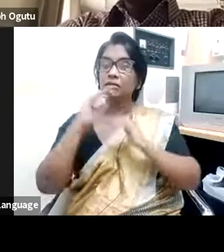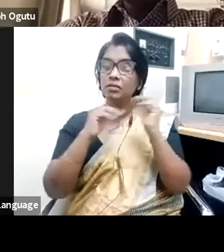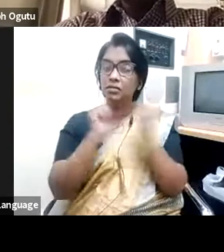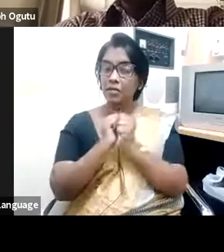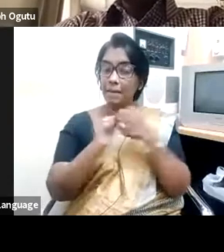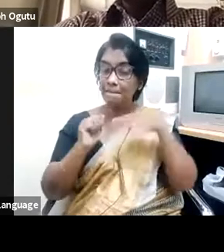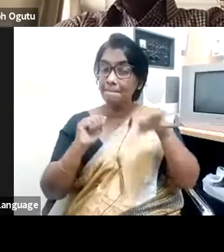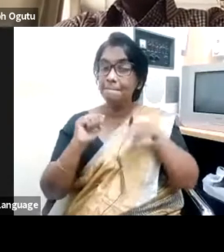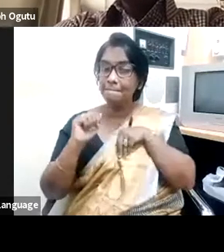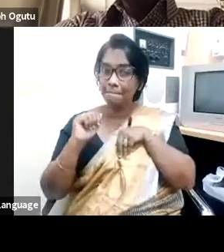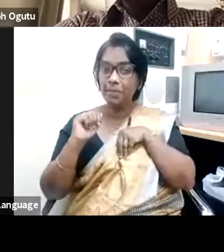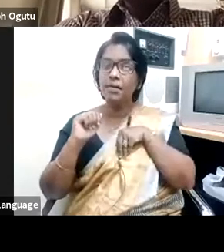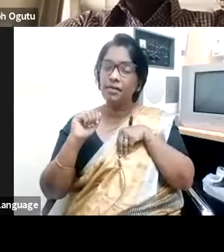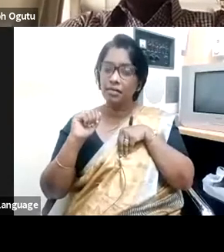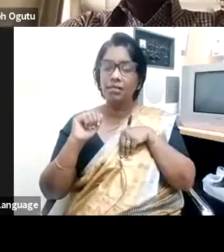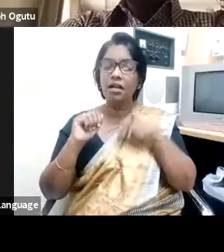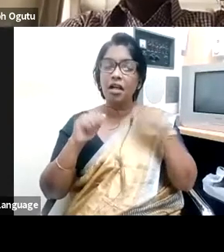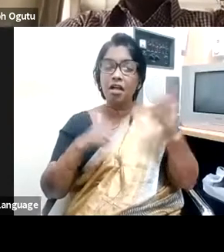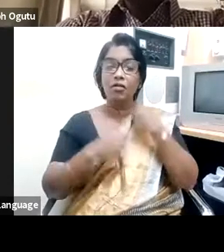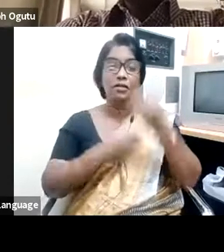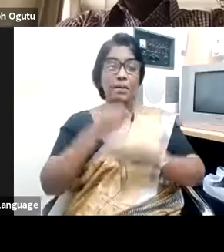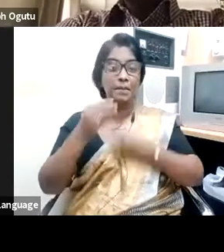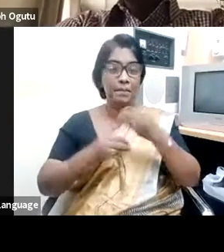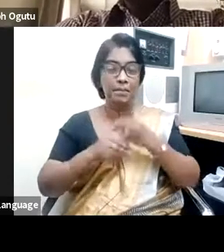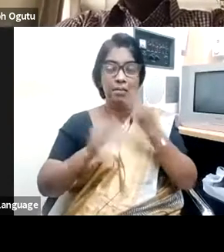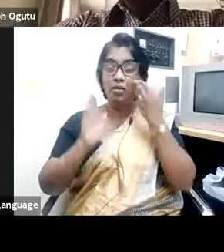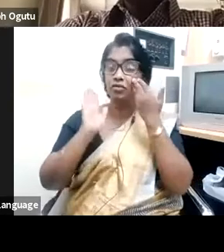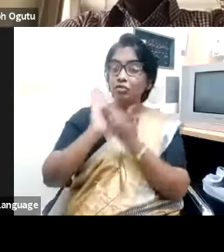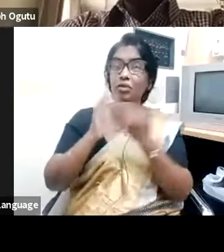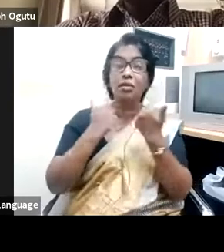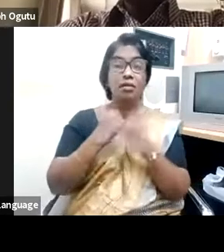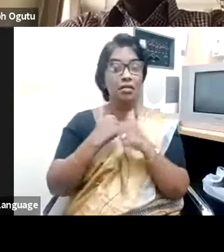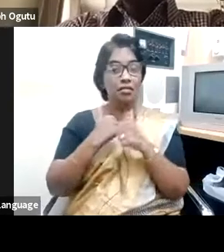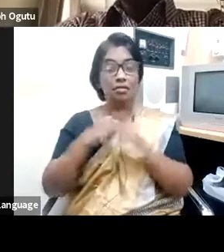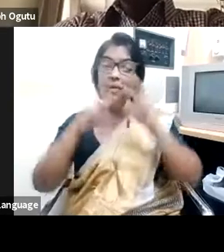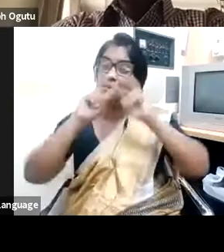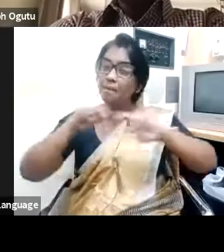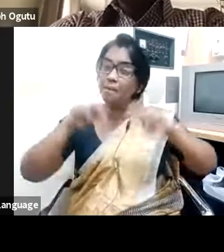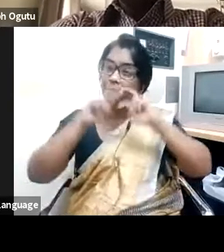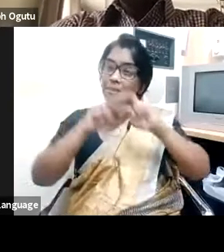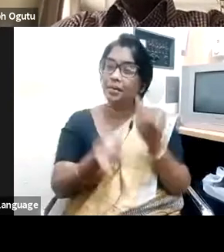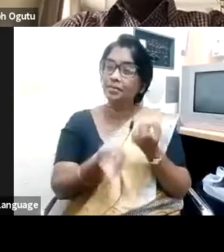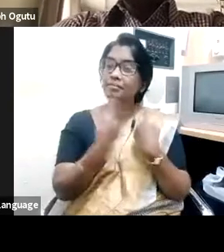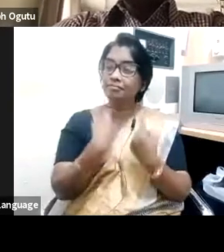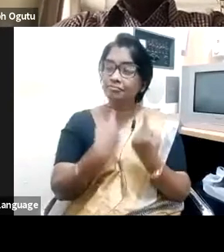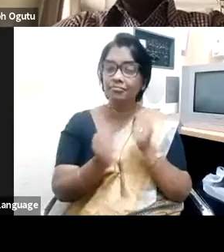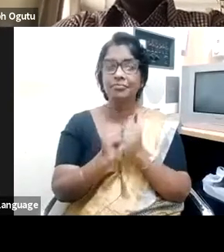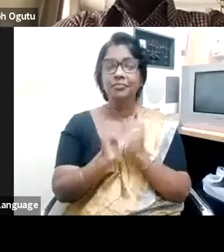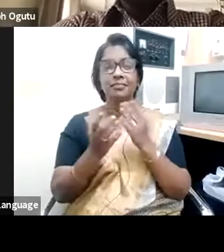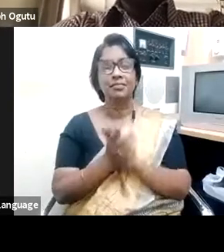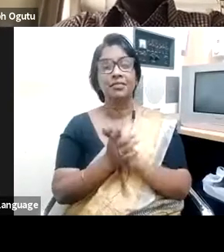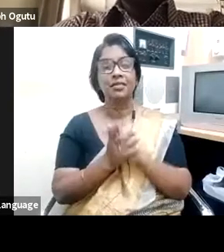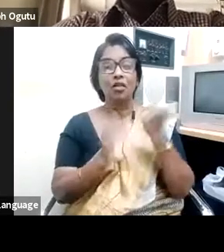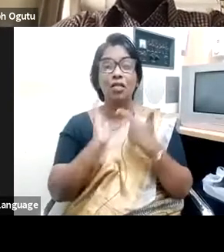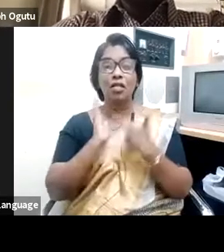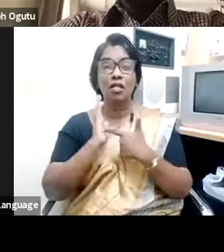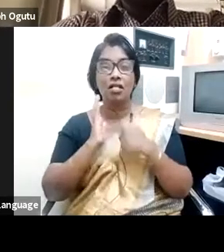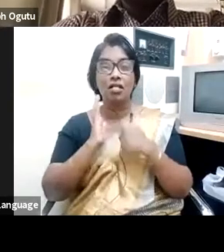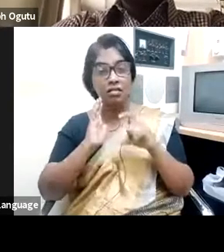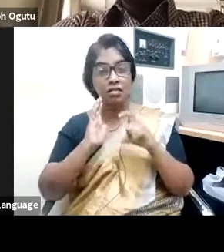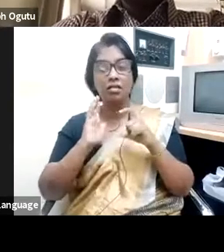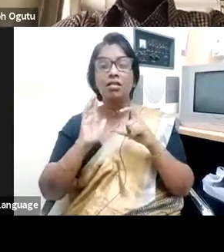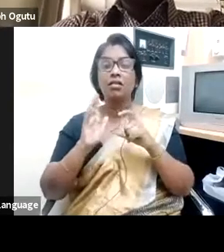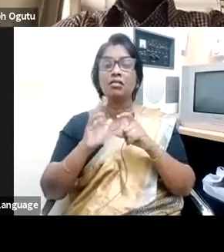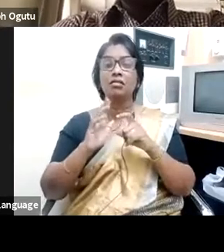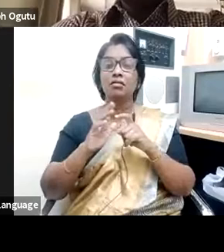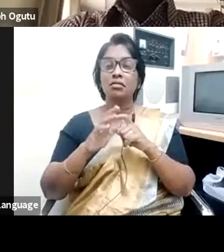business models, experiment, develop and deploy disruptive technologies like Sandra, Joe, 5G, automation, quantum,